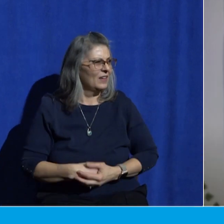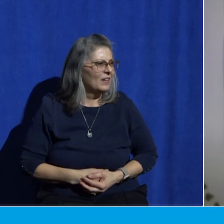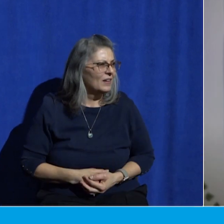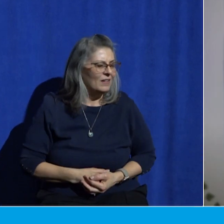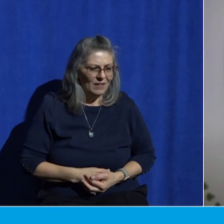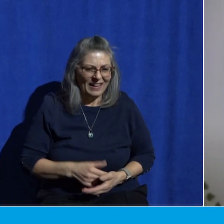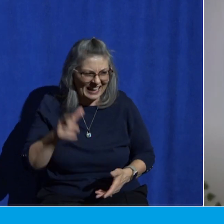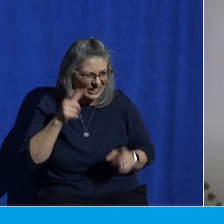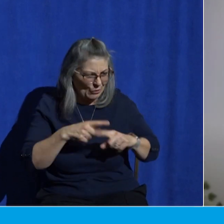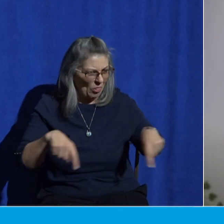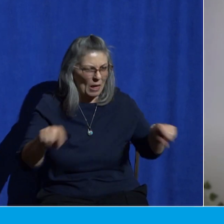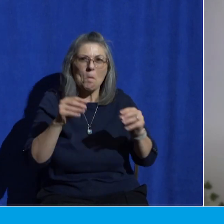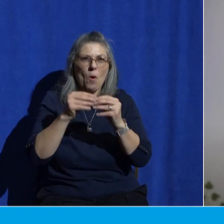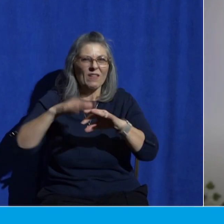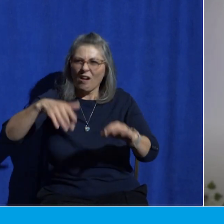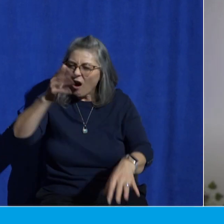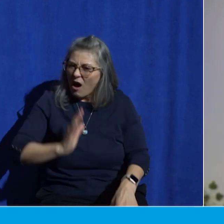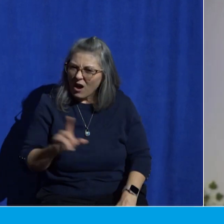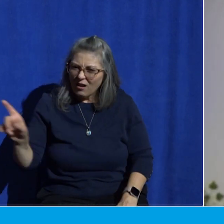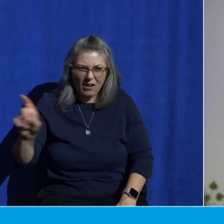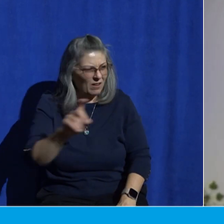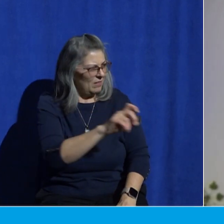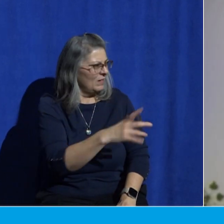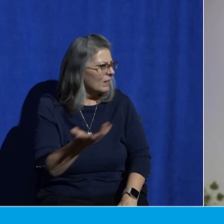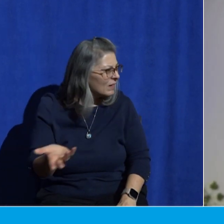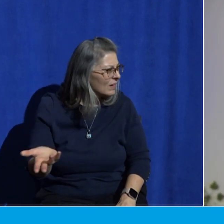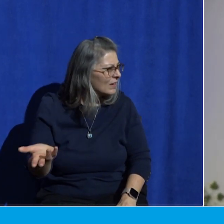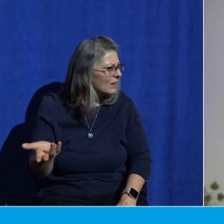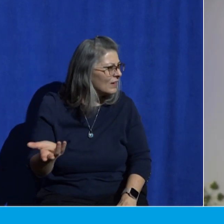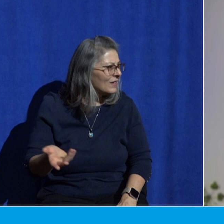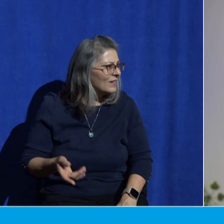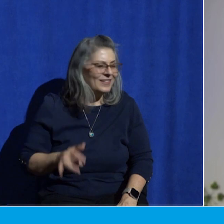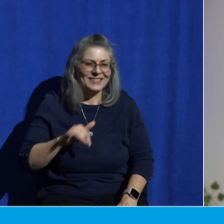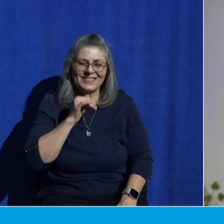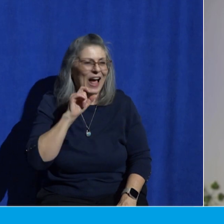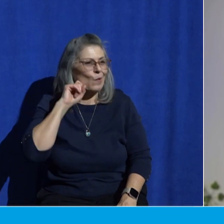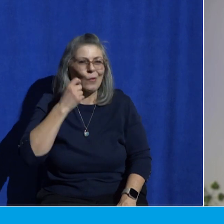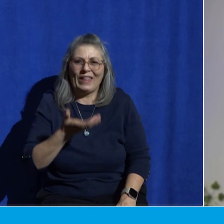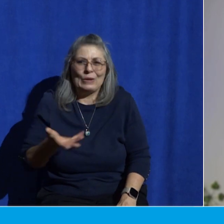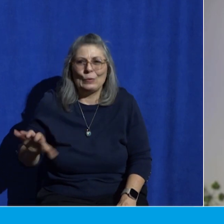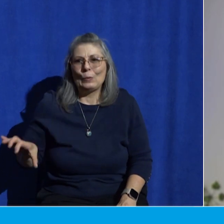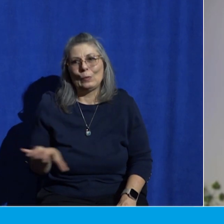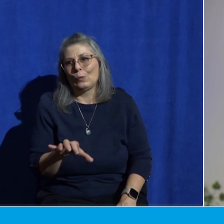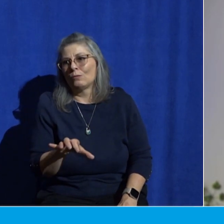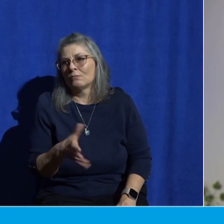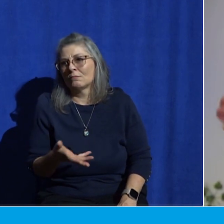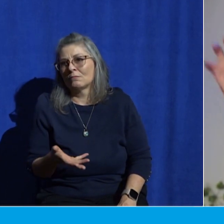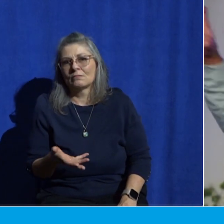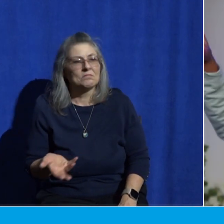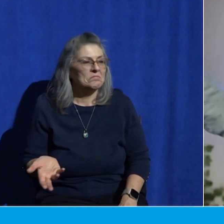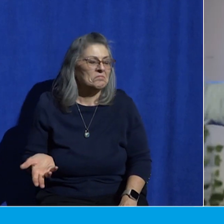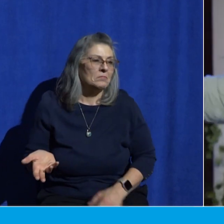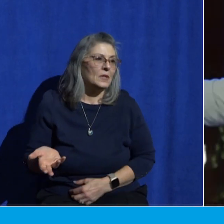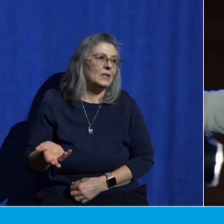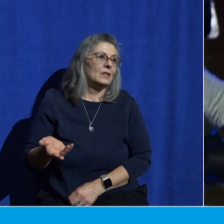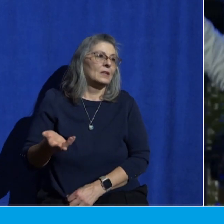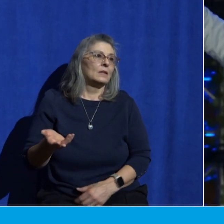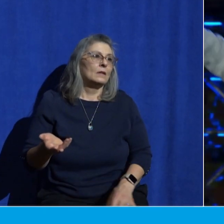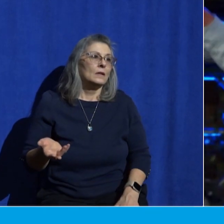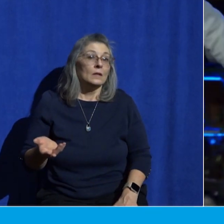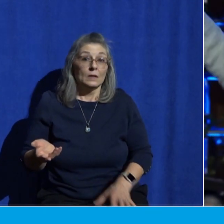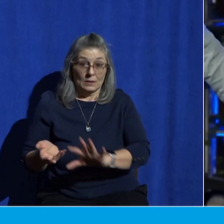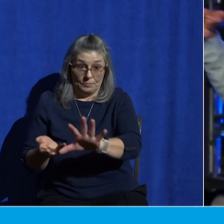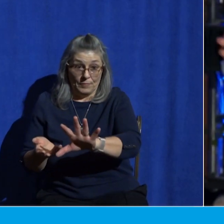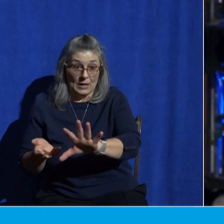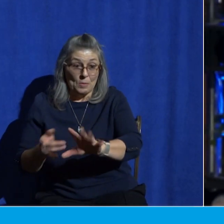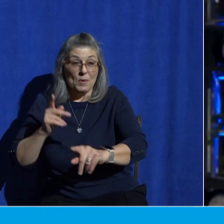words. Because this is not like a cool thing to do, to latch onto